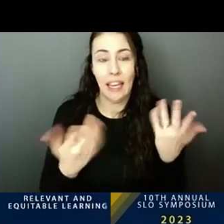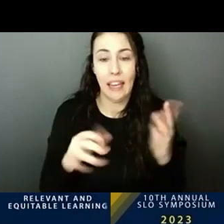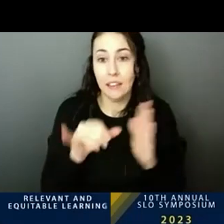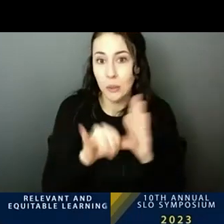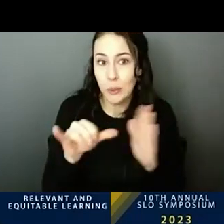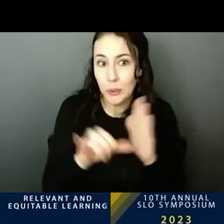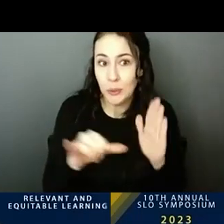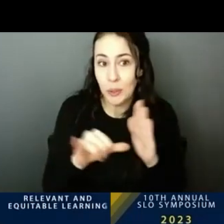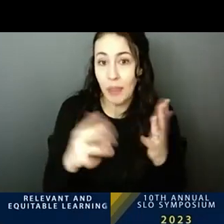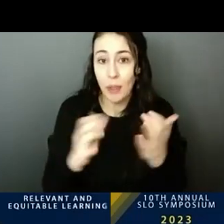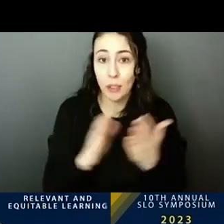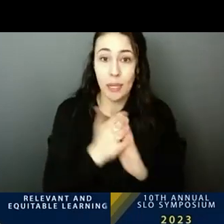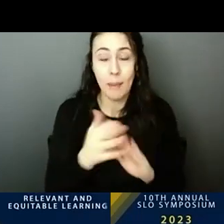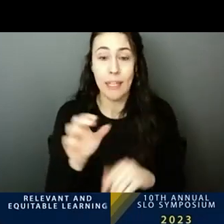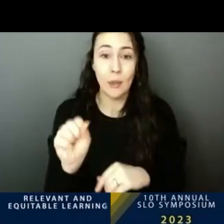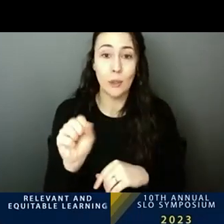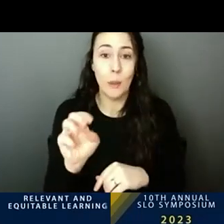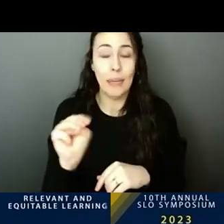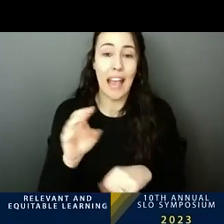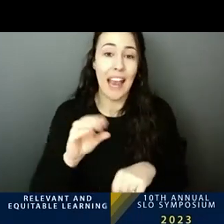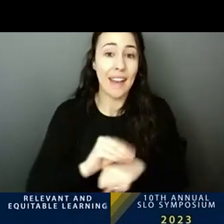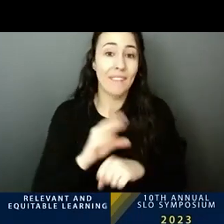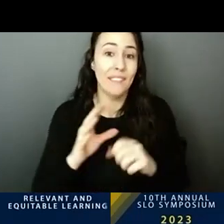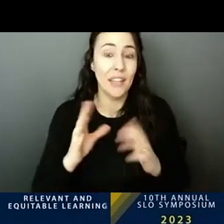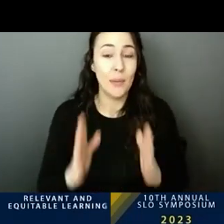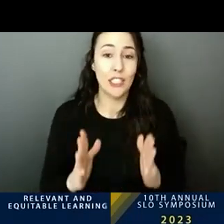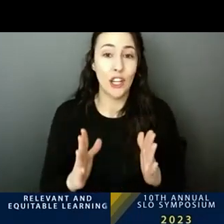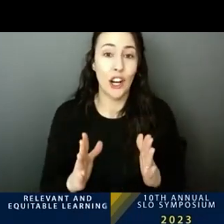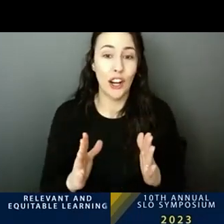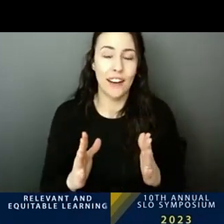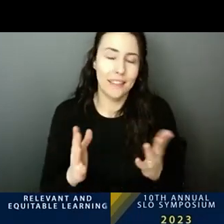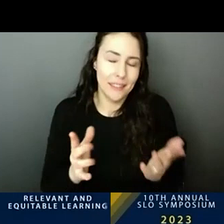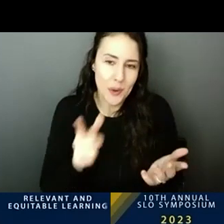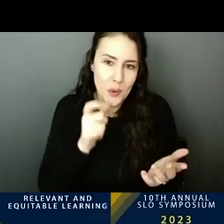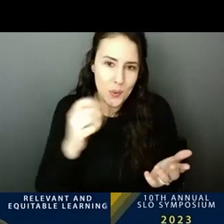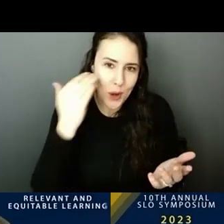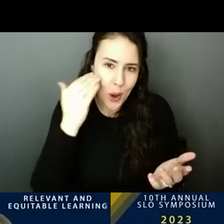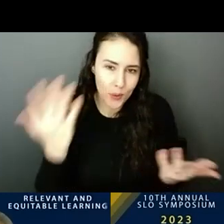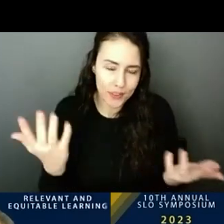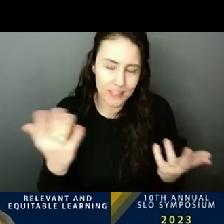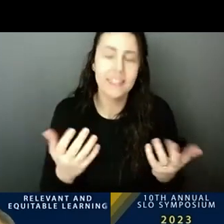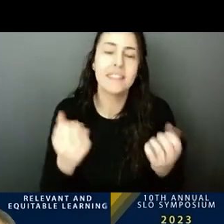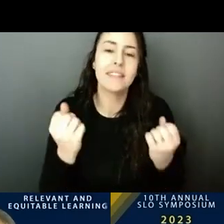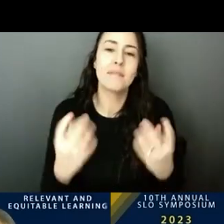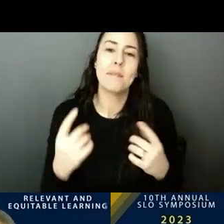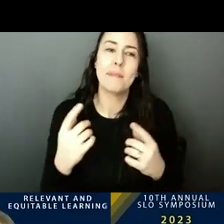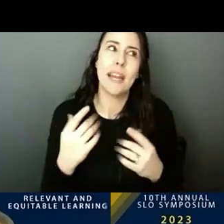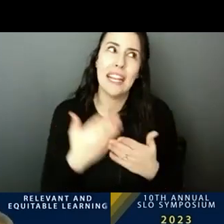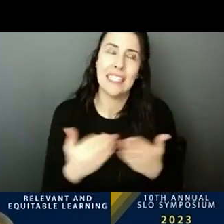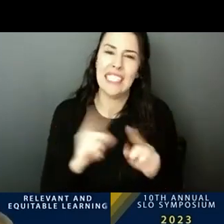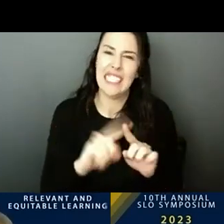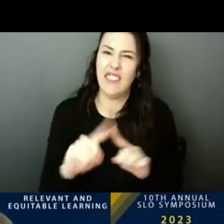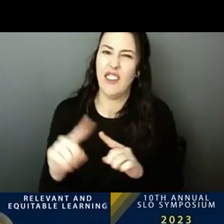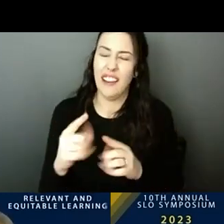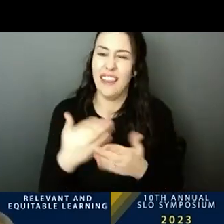to become a social media influencer. Who knows, right? So many things are enticing to this next generation, but we